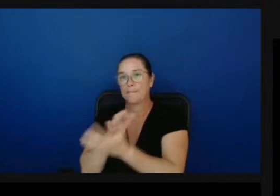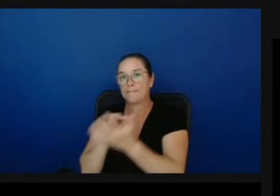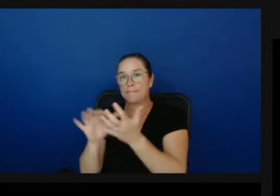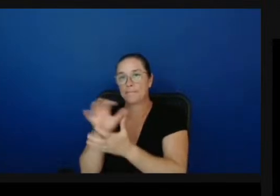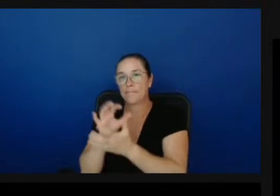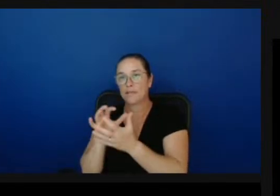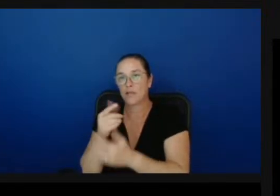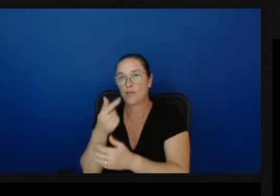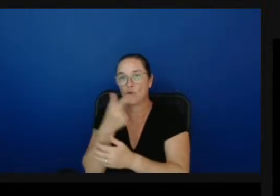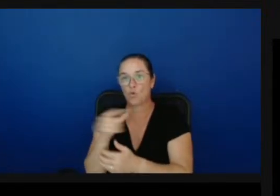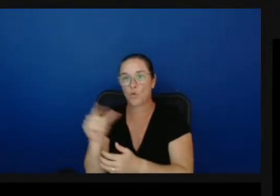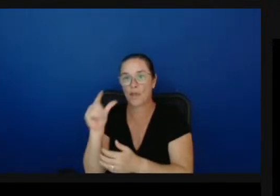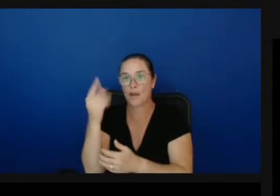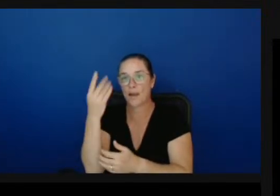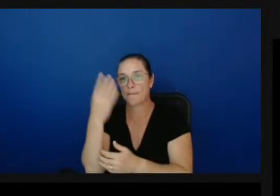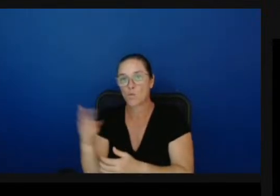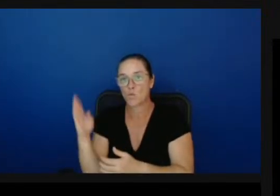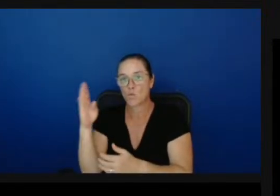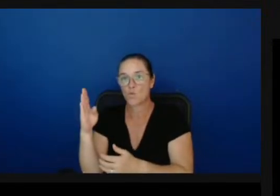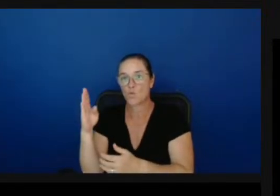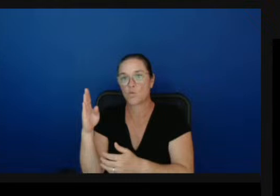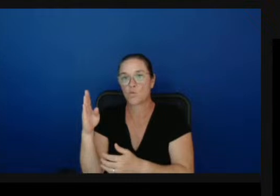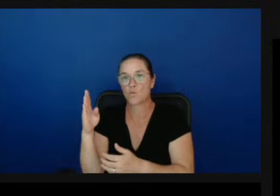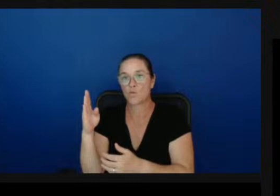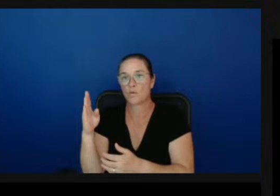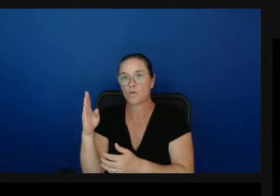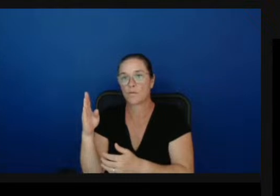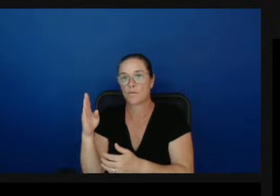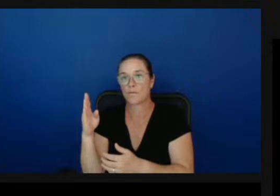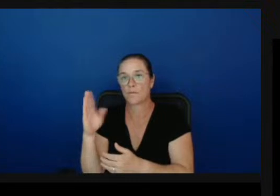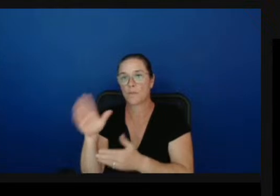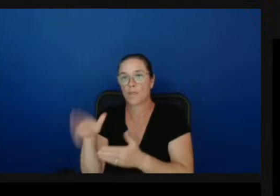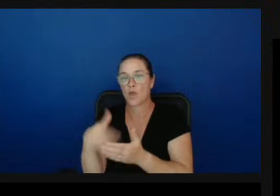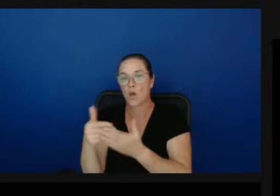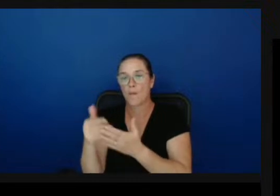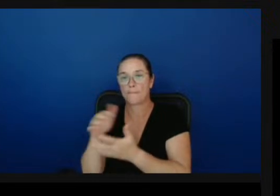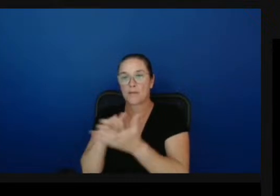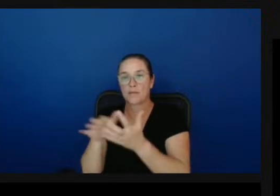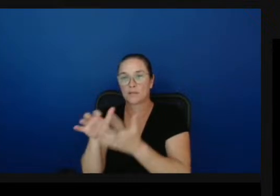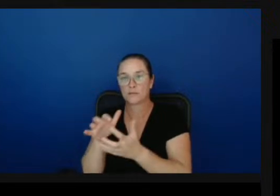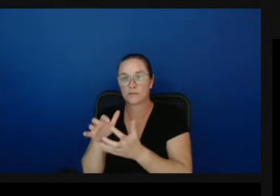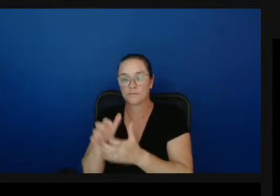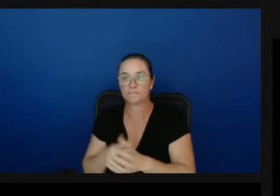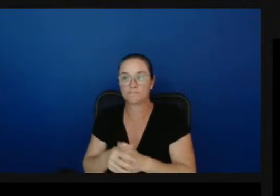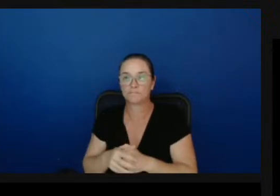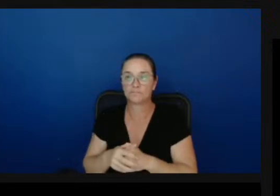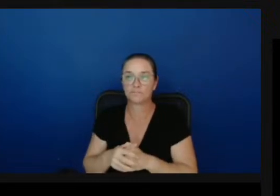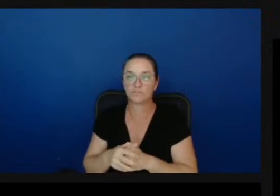green stuff and the blue stuff all through there.